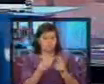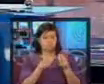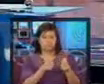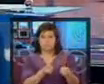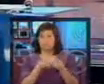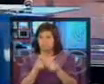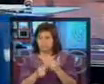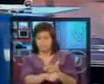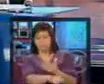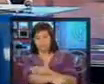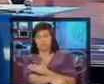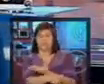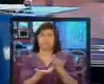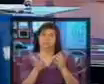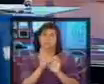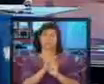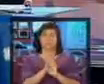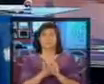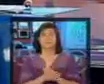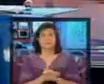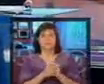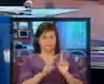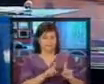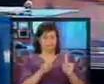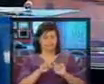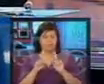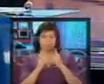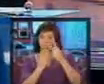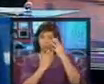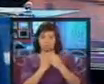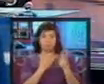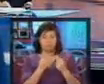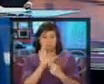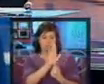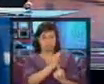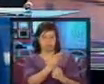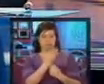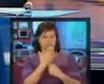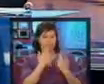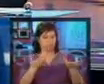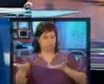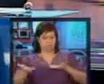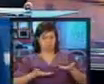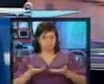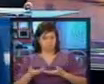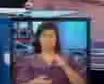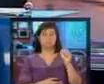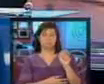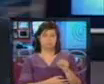about improving, let's say, the different programs that are being presented to him by cabinet secretary? Of